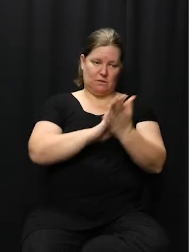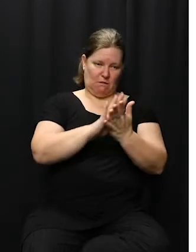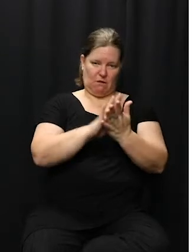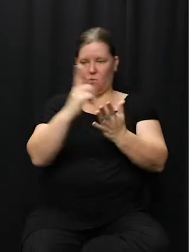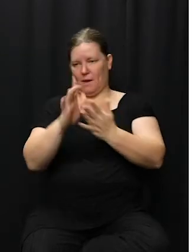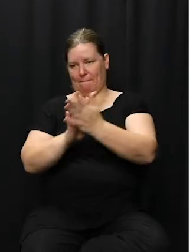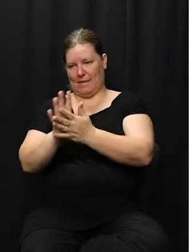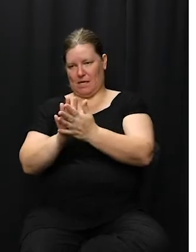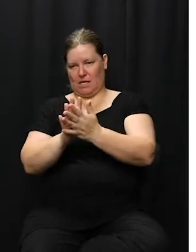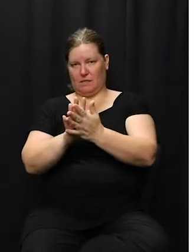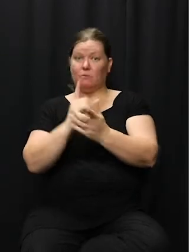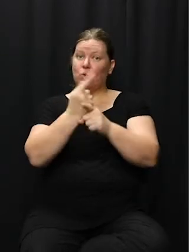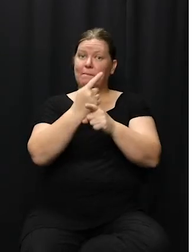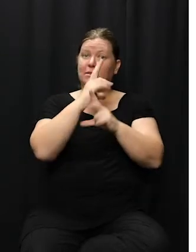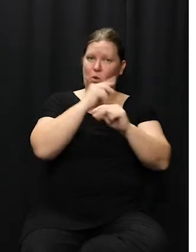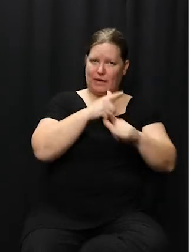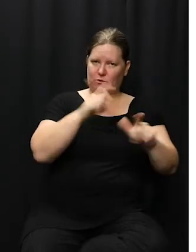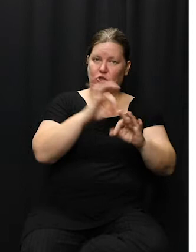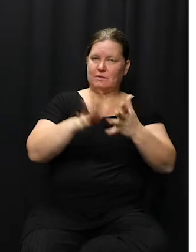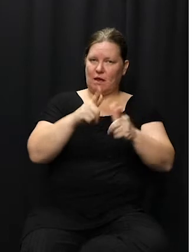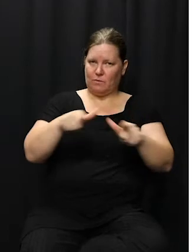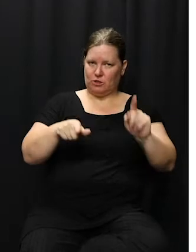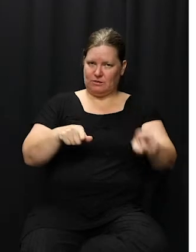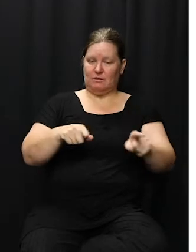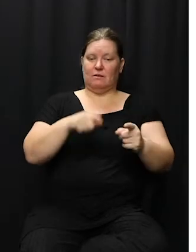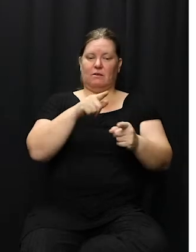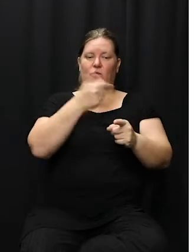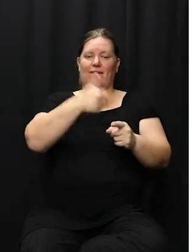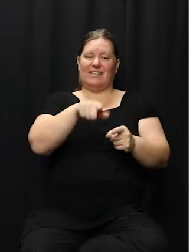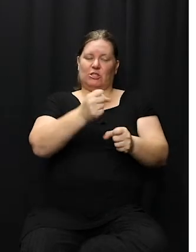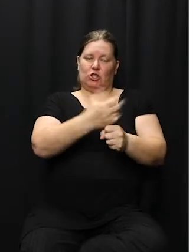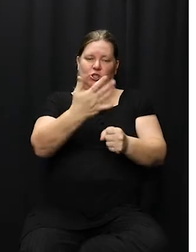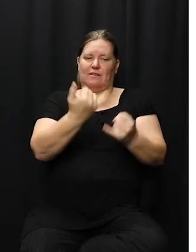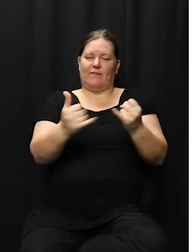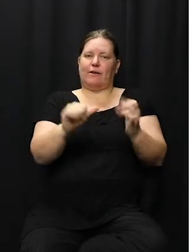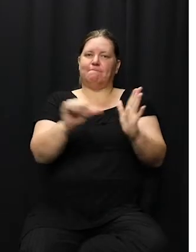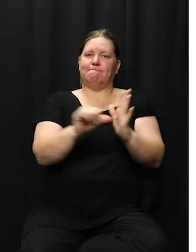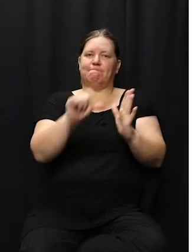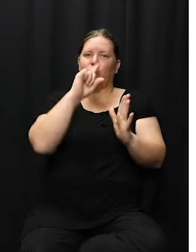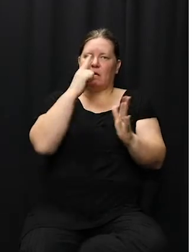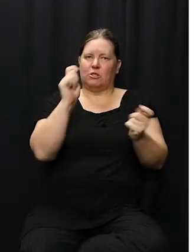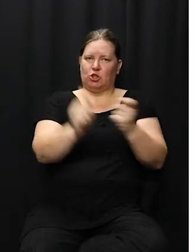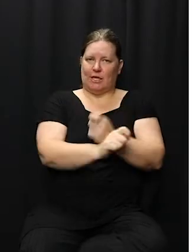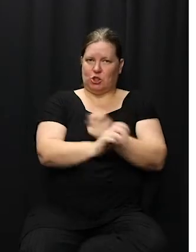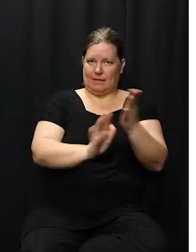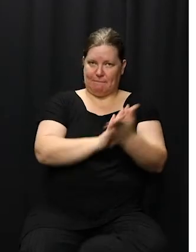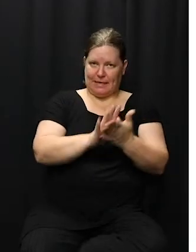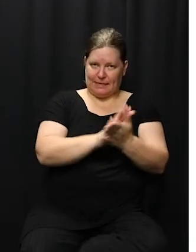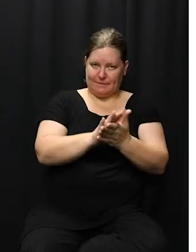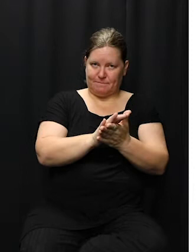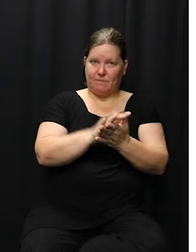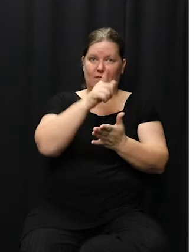meaning. So I'm talking about spoken languages here, not sign languages. The gestures are very fixed and you can't change them. They have a meaning attached to